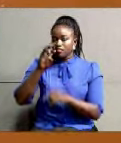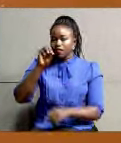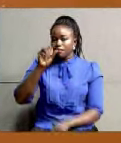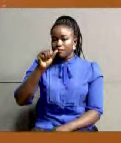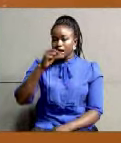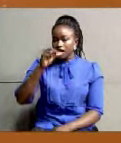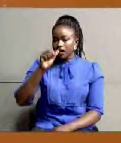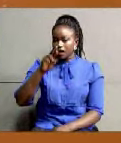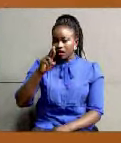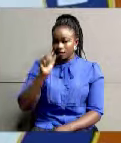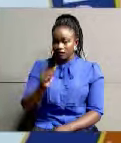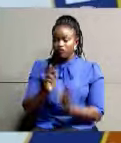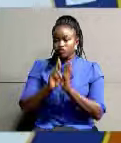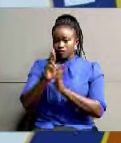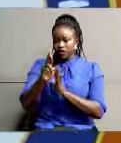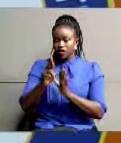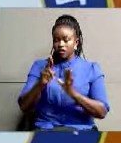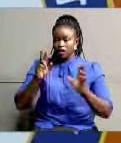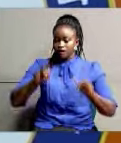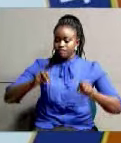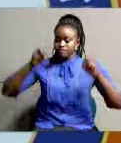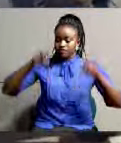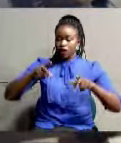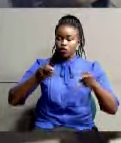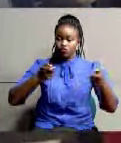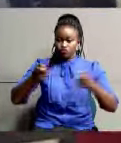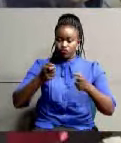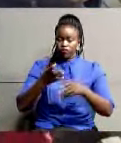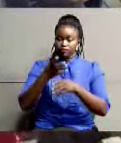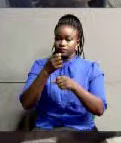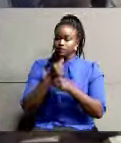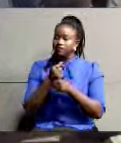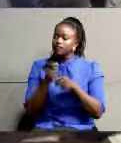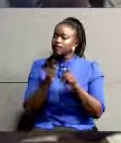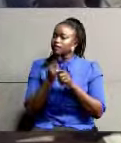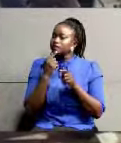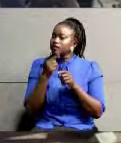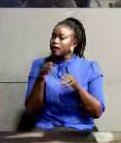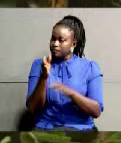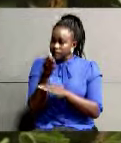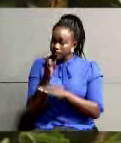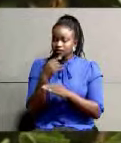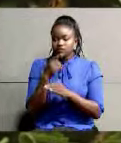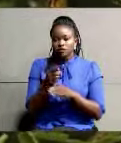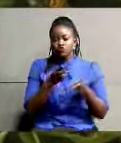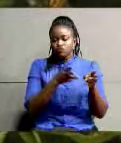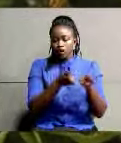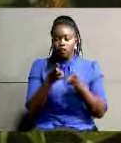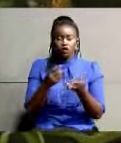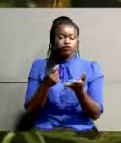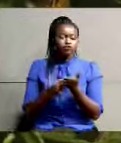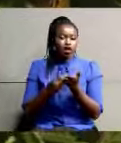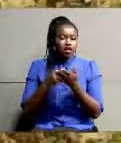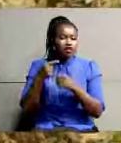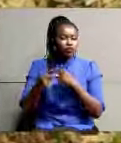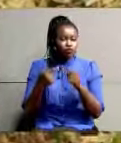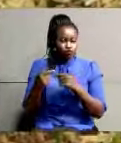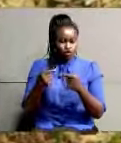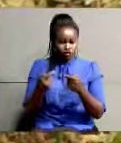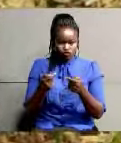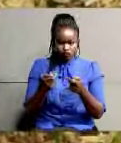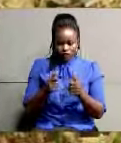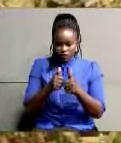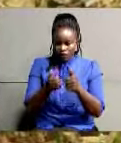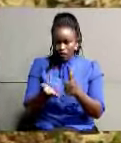represented the Desert Locust Control Organization. Musa Echeru said, the way Uganda has handled the desert locusts has been unique